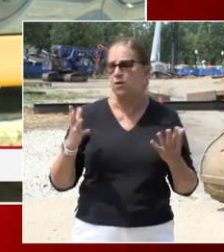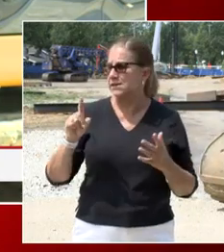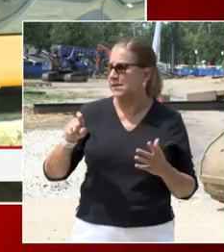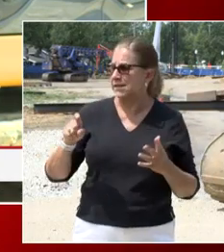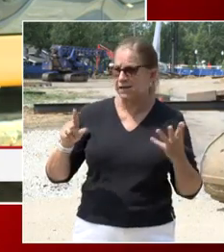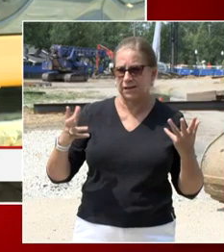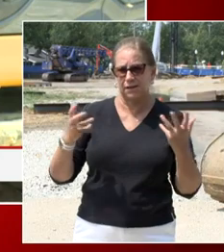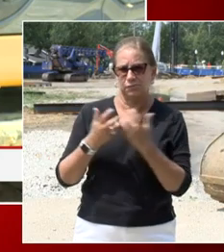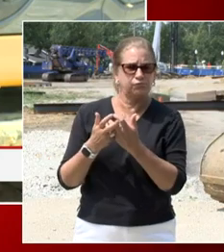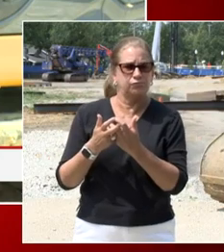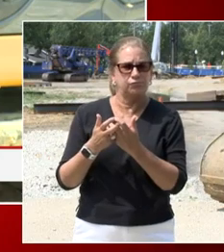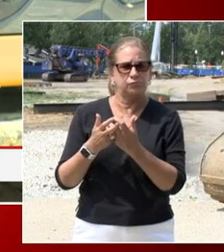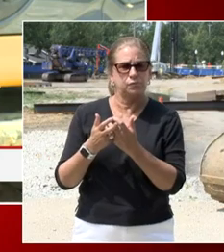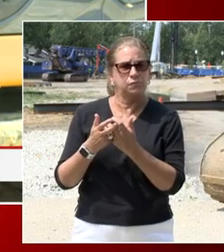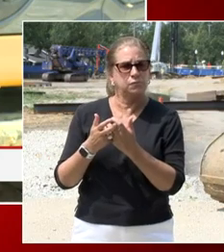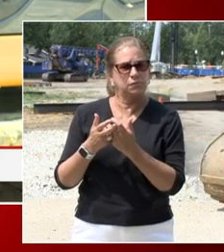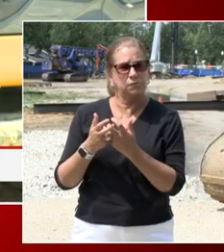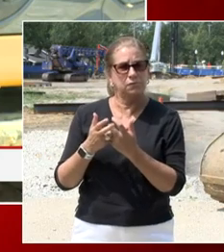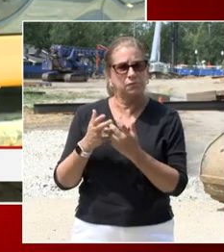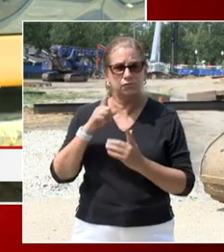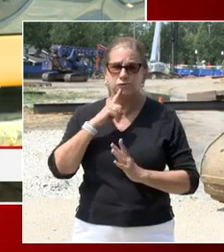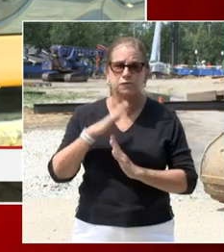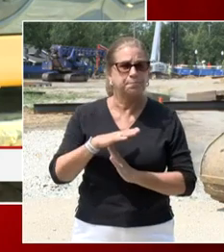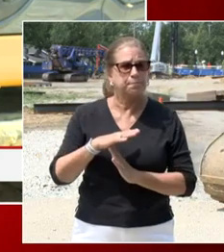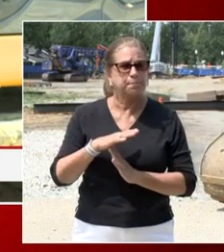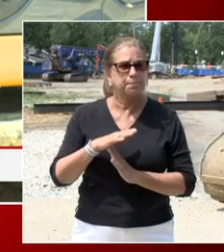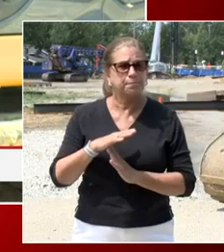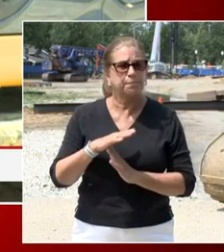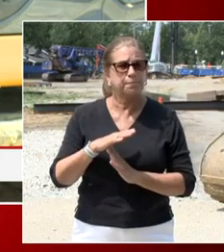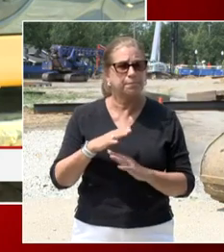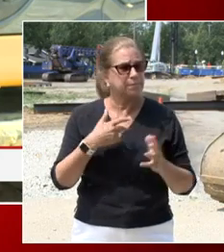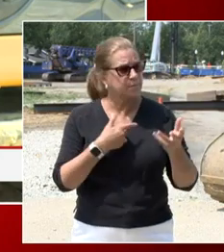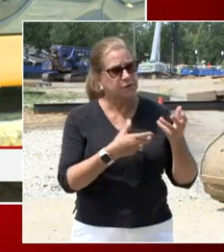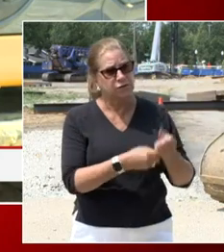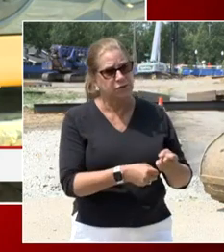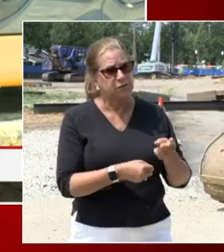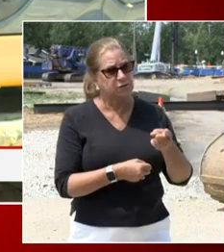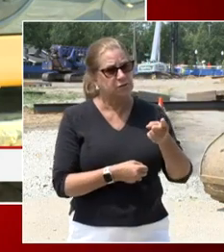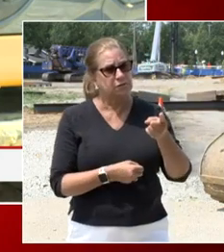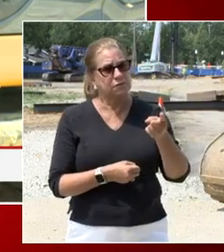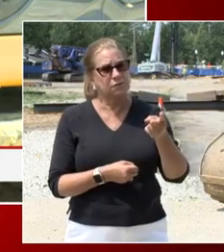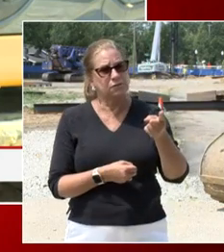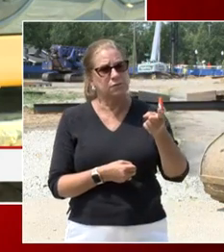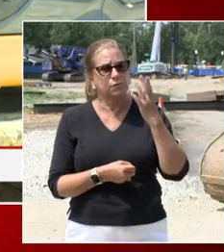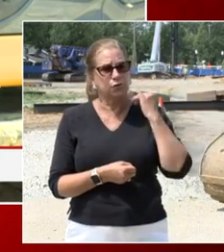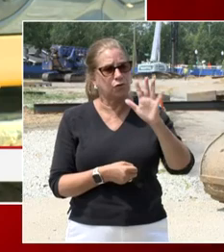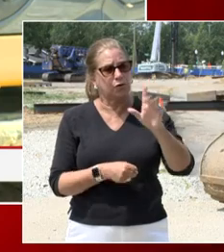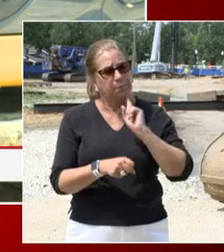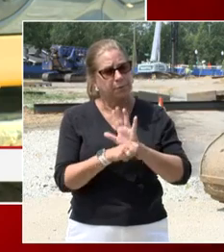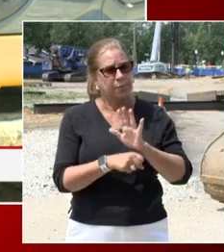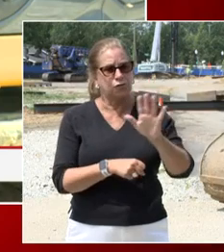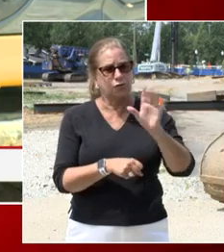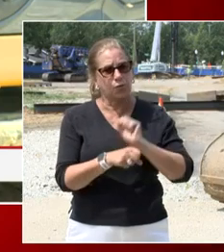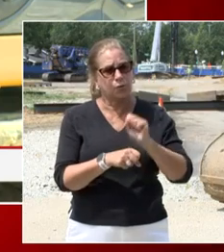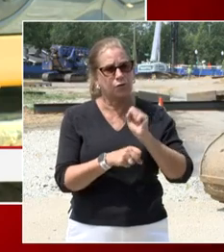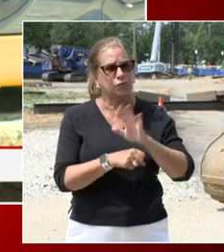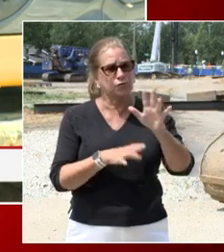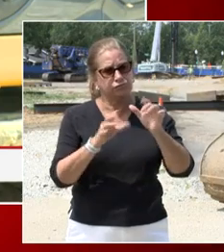Whitman-Walker has earned the trust of D.C. residents. And we can't wait to welcome you to the St. Elizabeth's